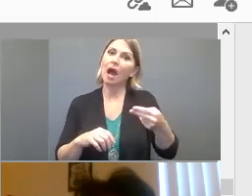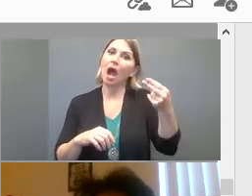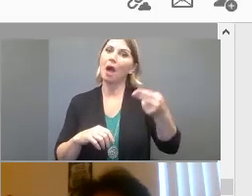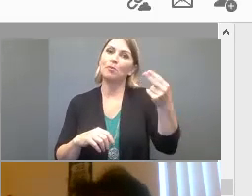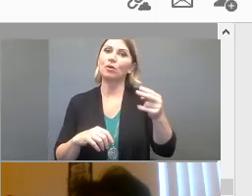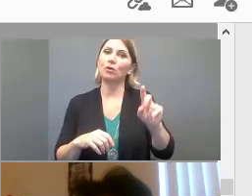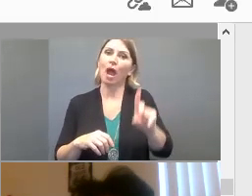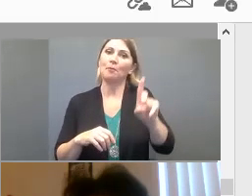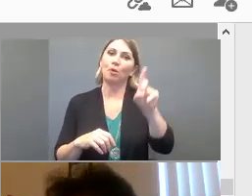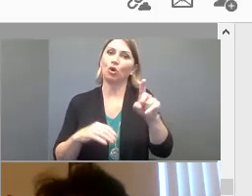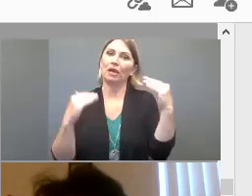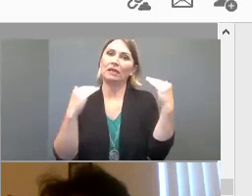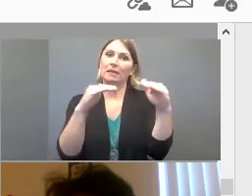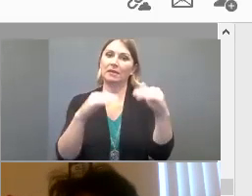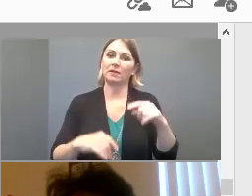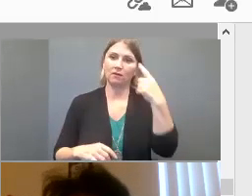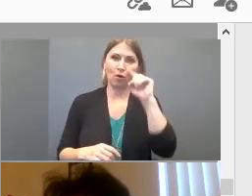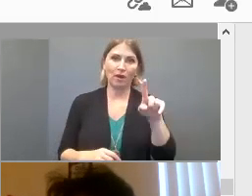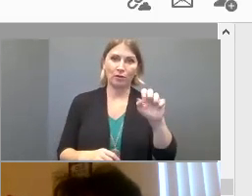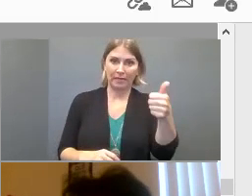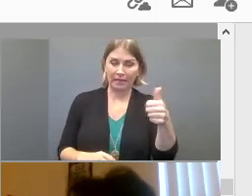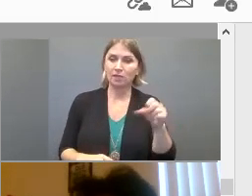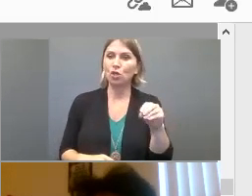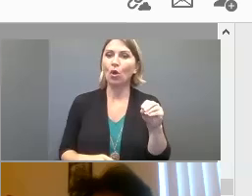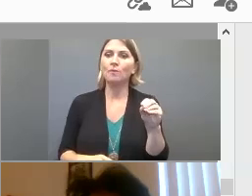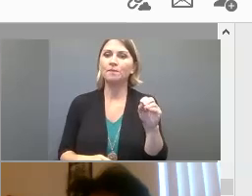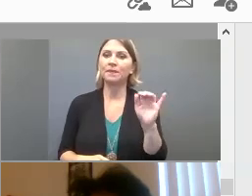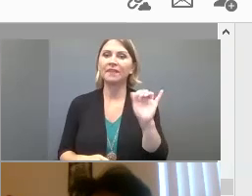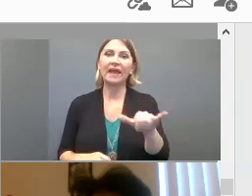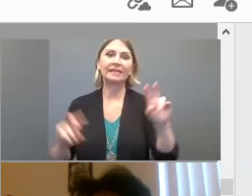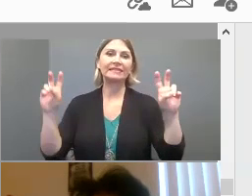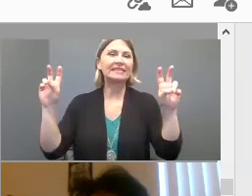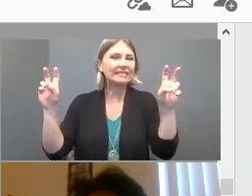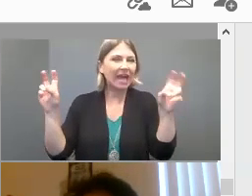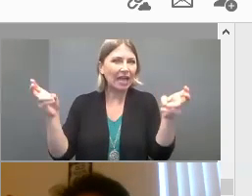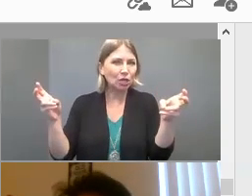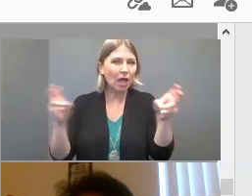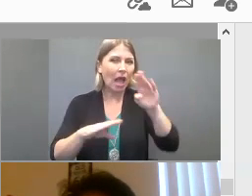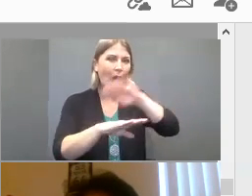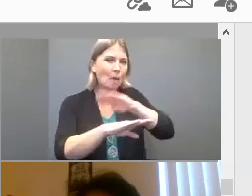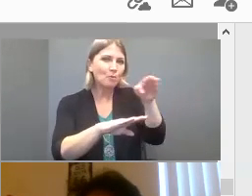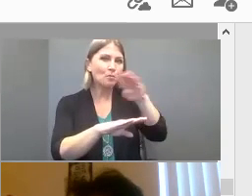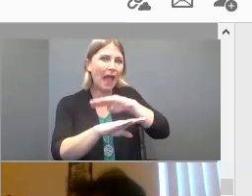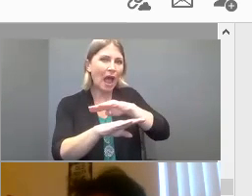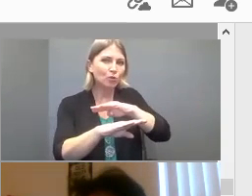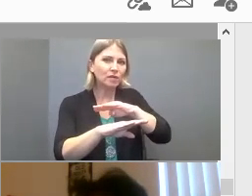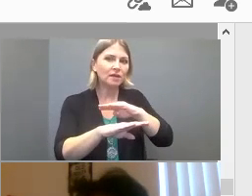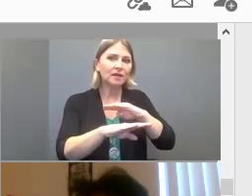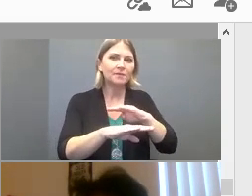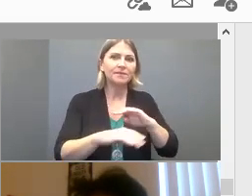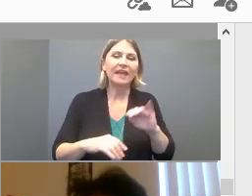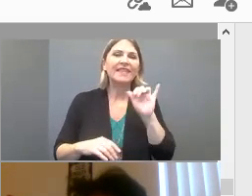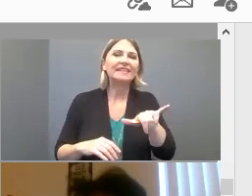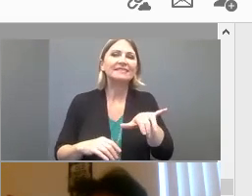110. Okay, so the tighter upper bound, let's say that the